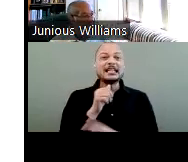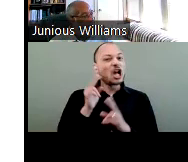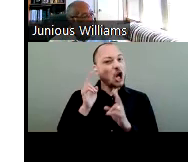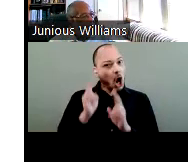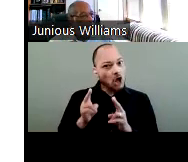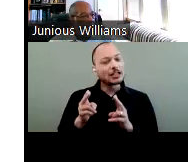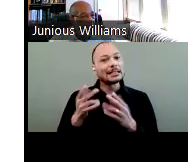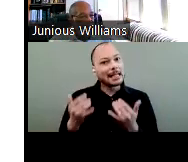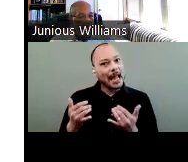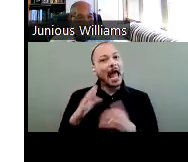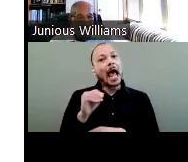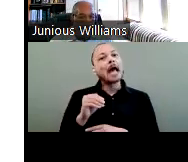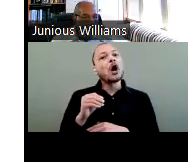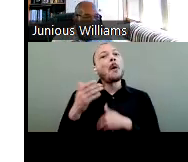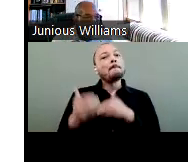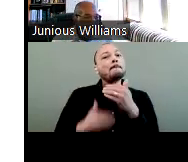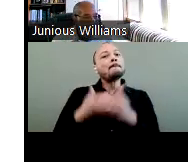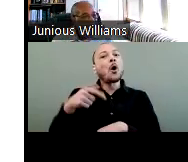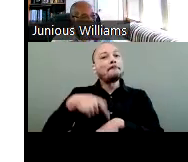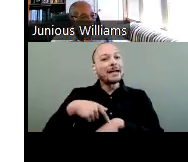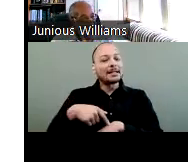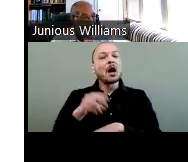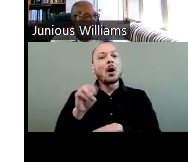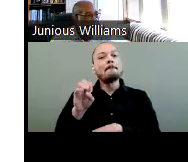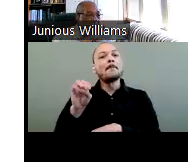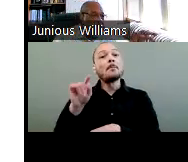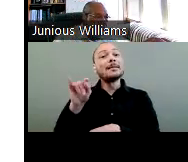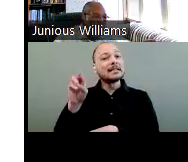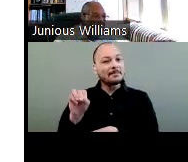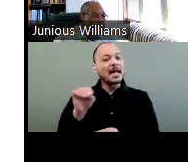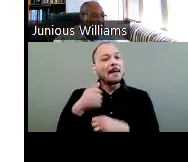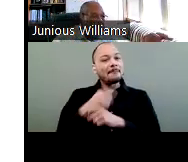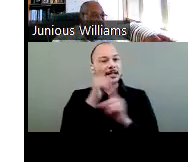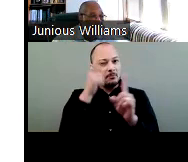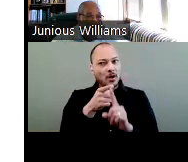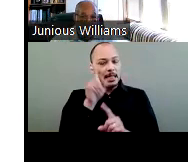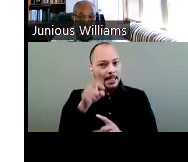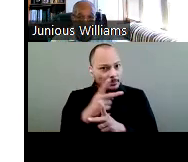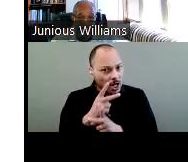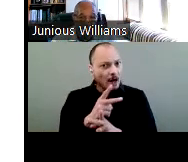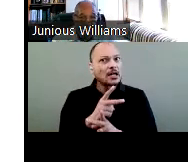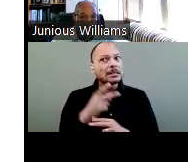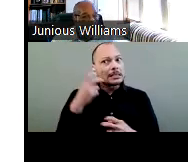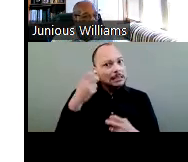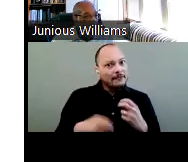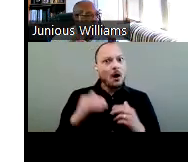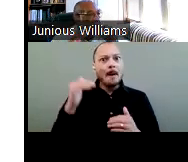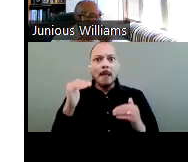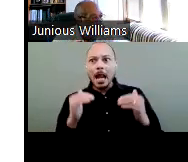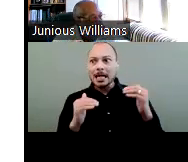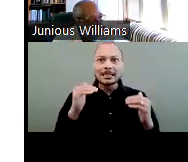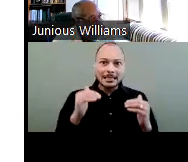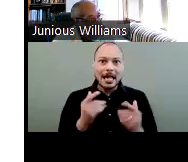momentum, and he makes the point that, wow, you need to be careful. This is a really difficult balancing act. You know, there's